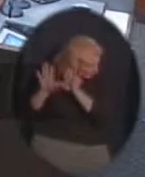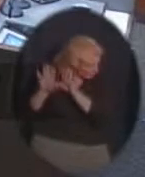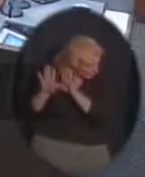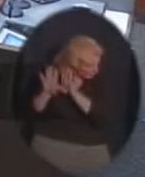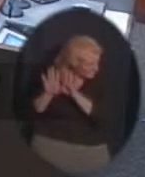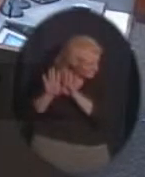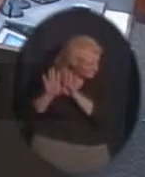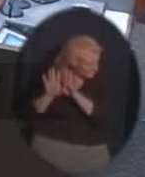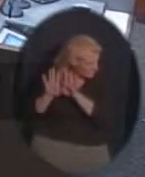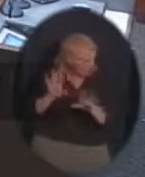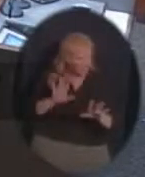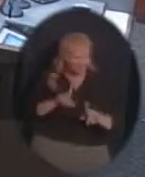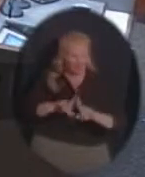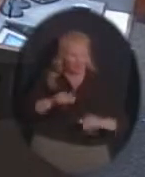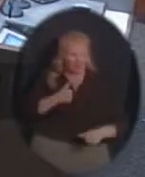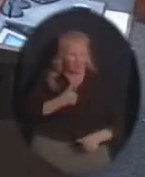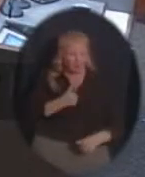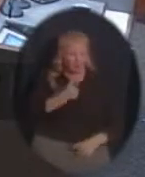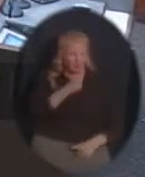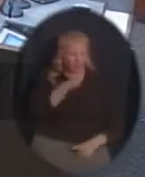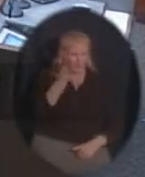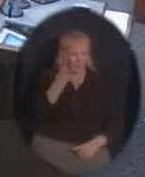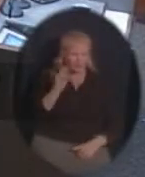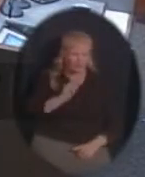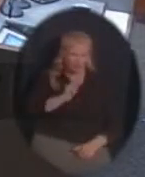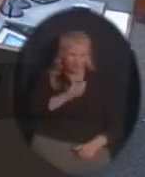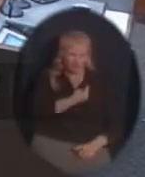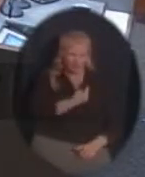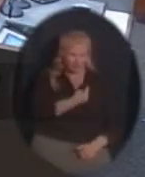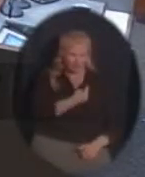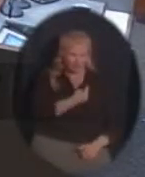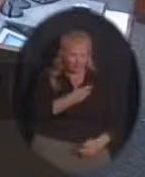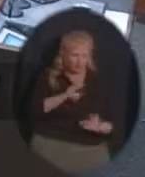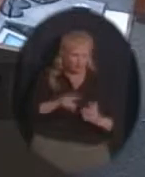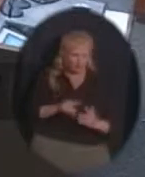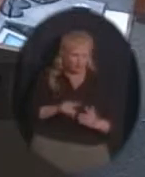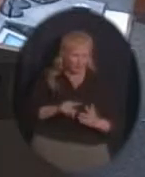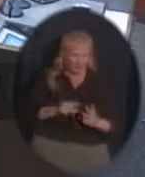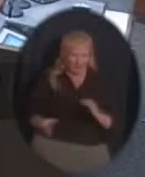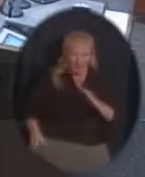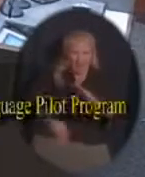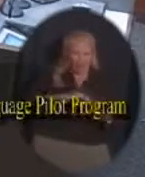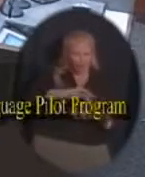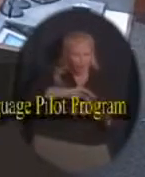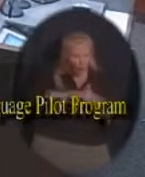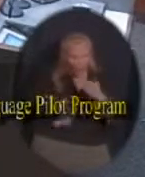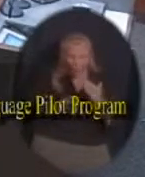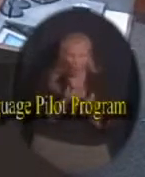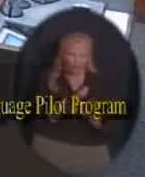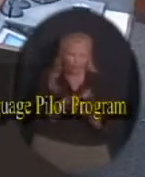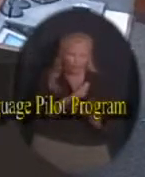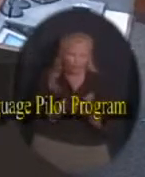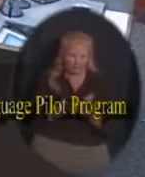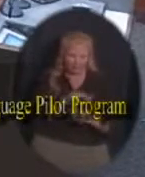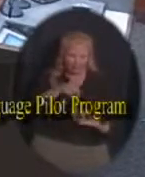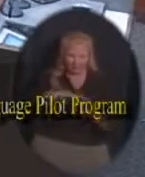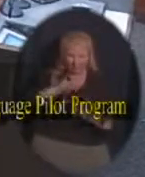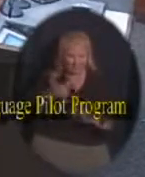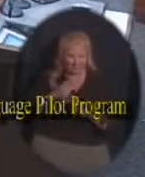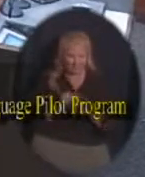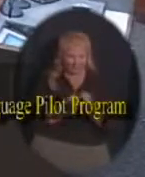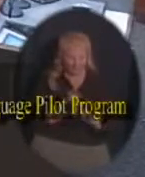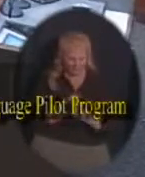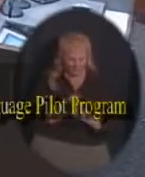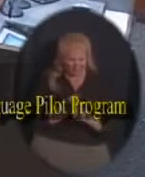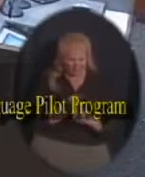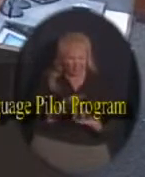us rolling out the remainder of the schools the second year. Because